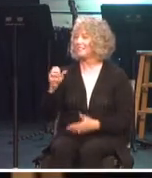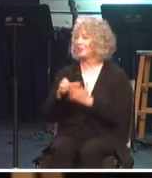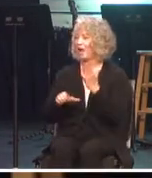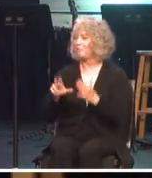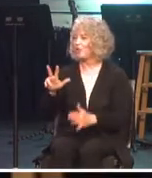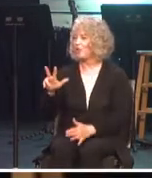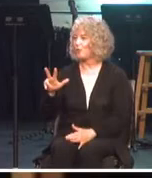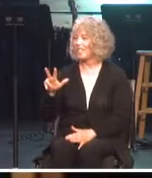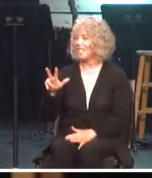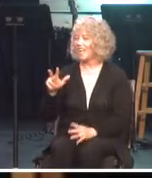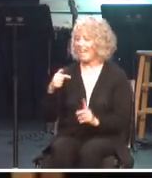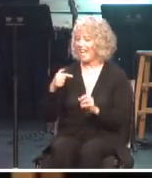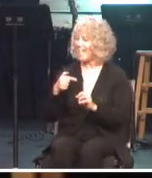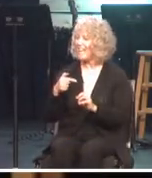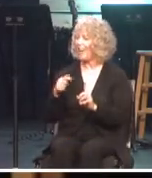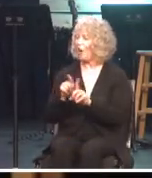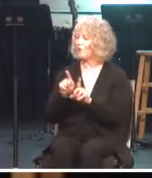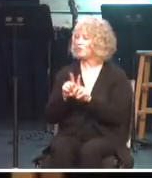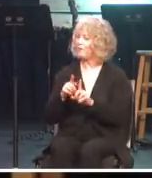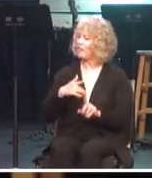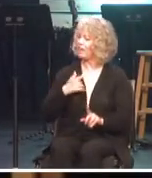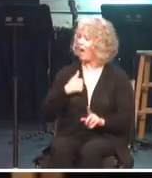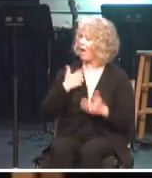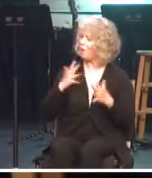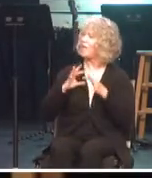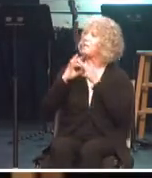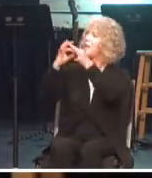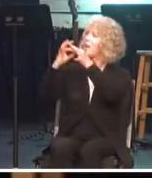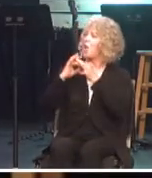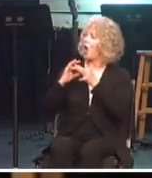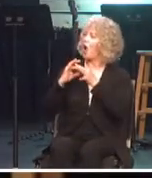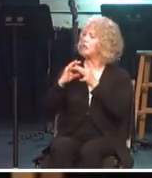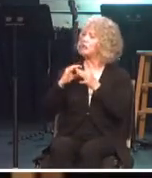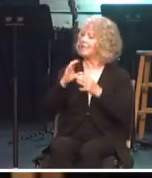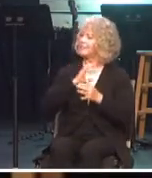they already are citizens of the kingdom.